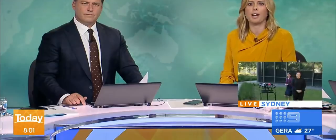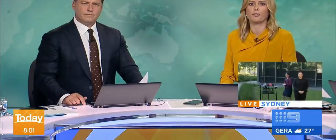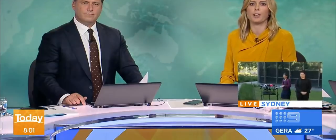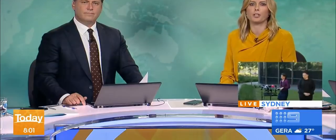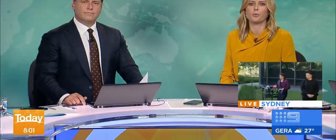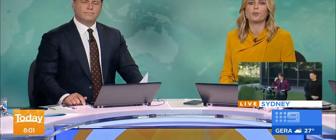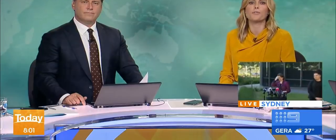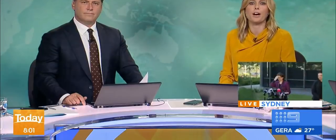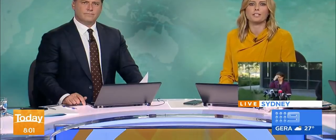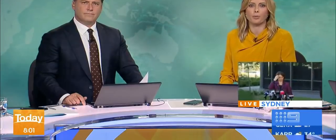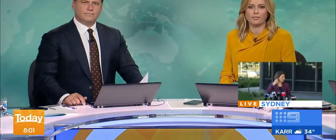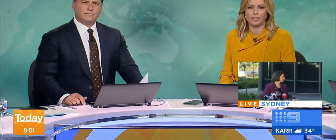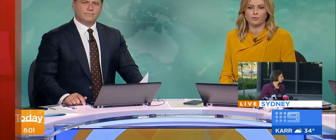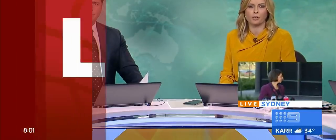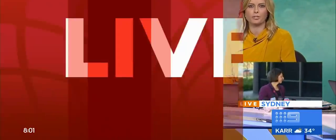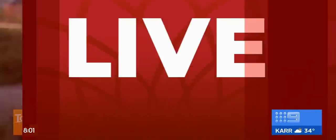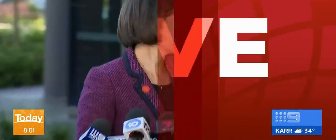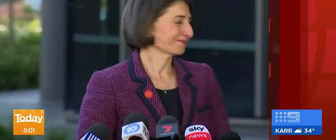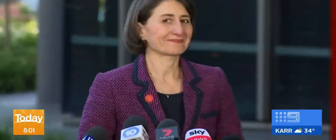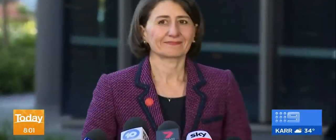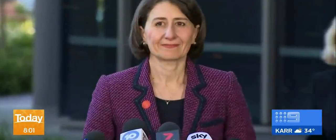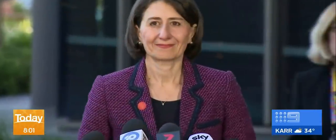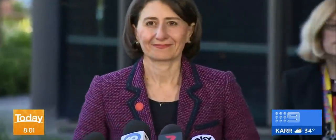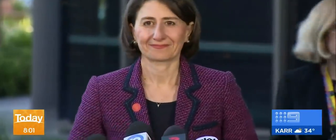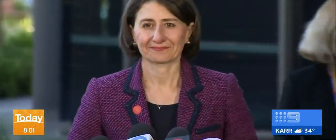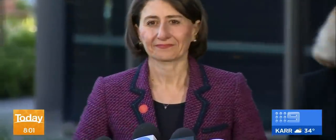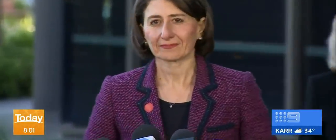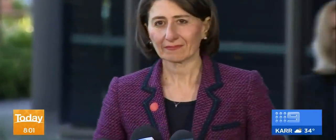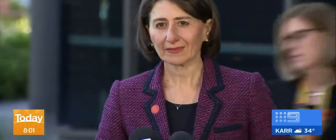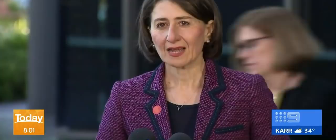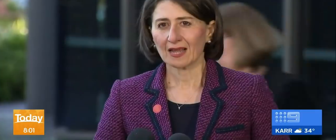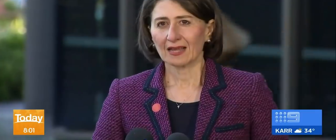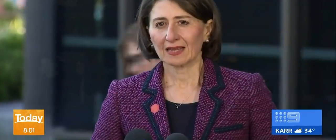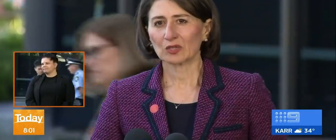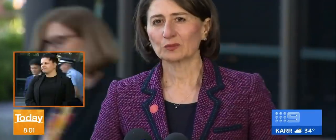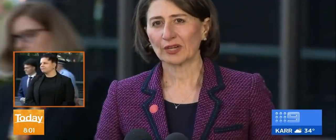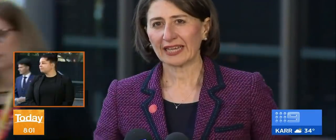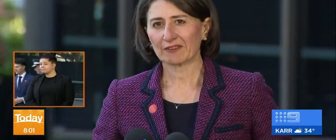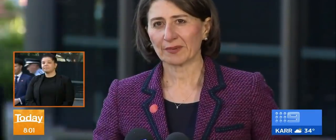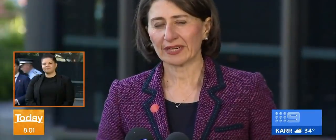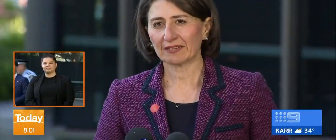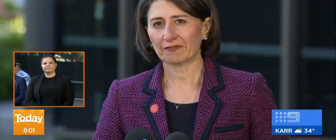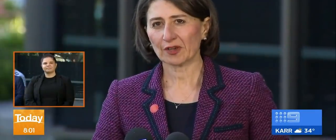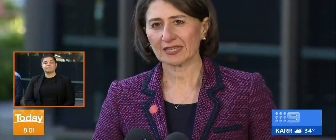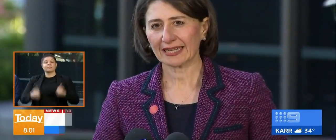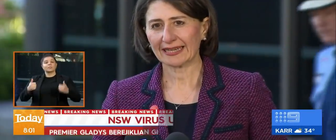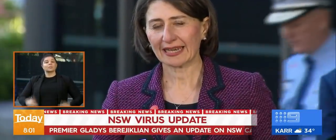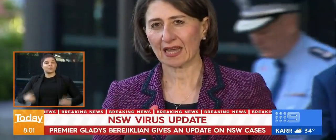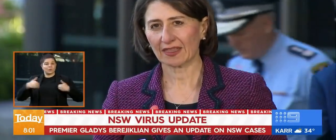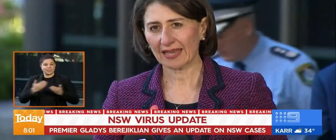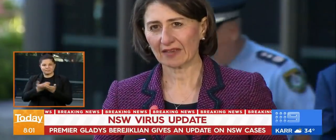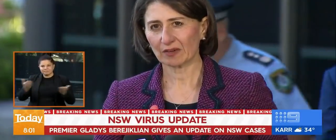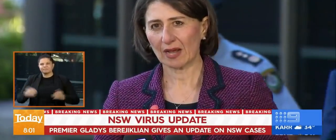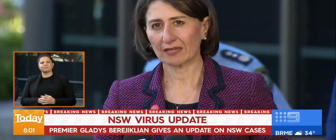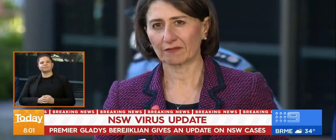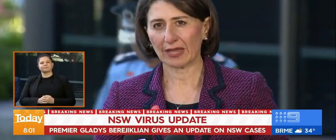We're standing by for a coronavirus briefing from New South Wales Premier Gladys Berejiklian. Here she is. Good morning, everybody. Firstly, can